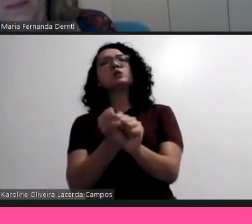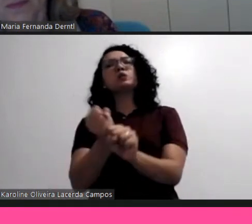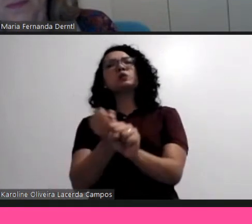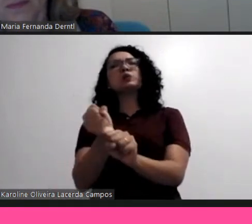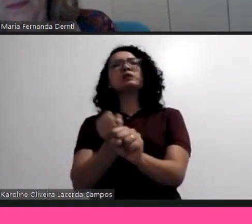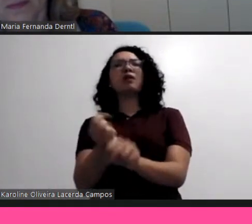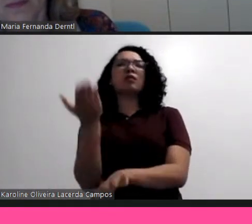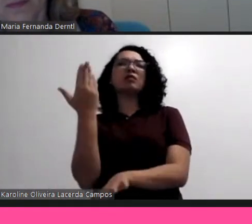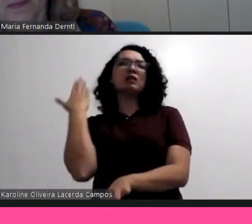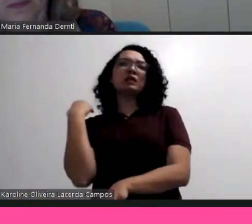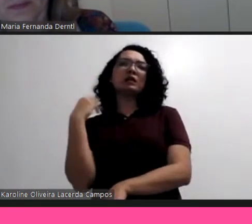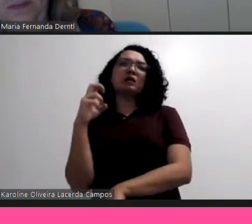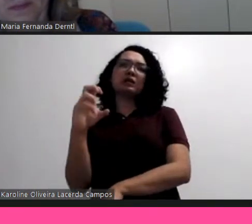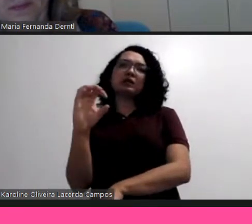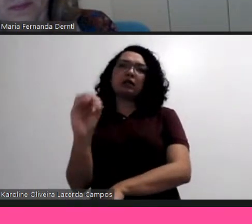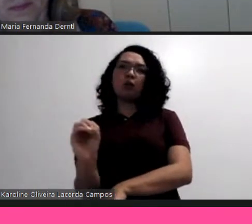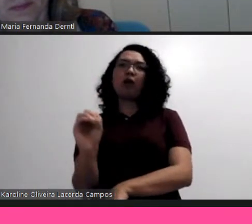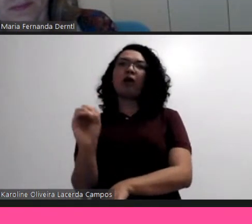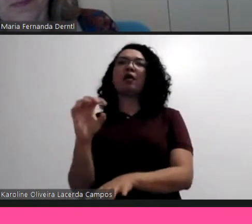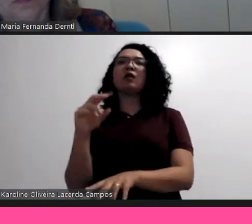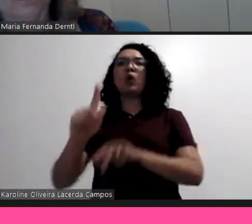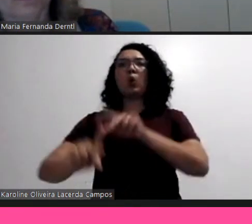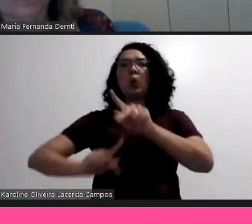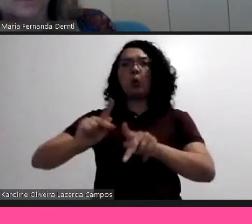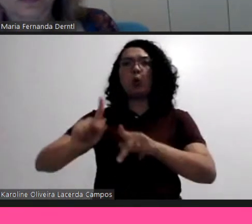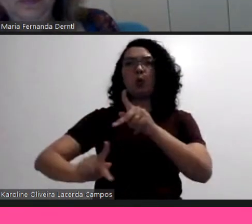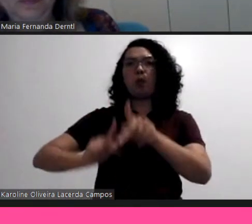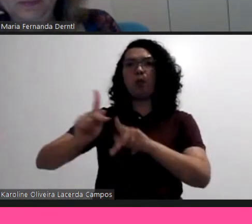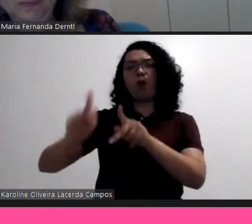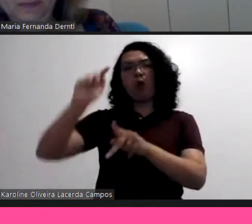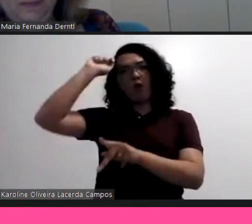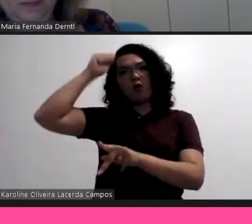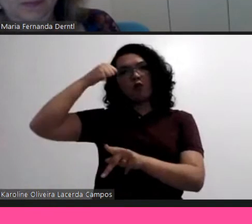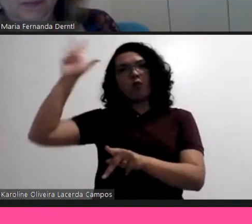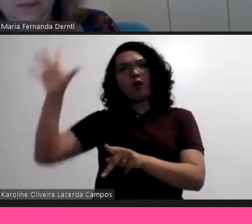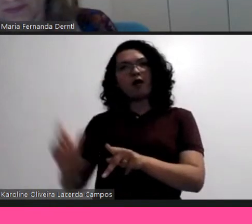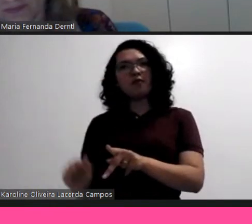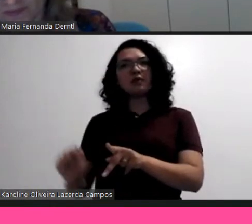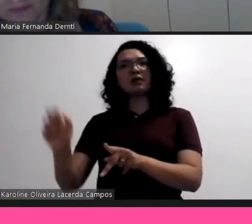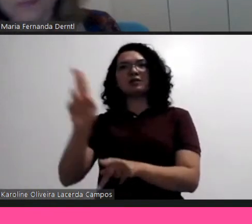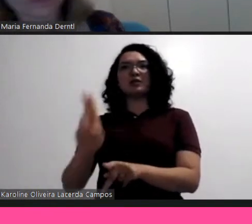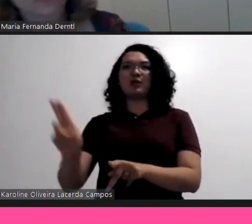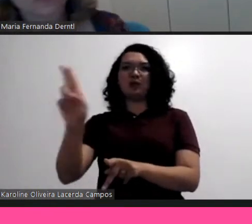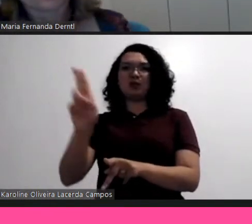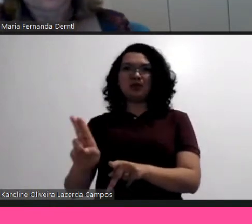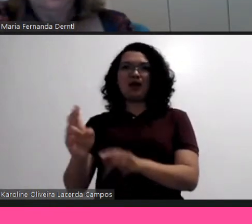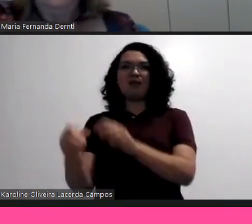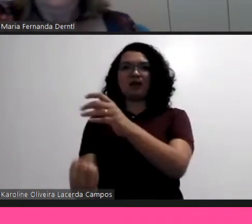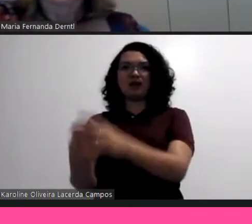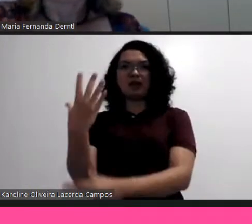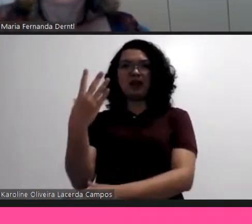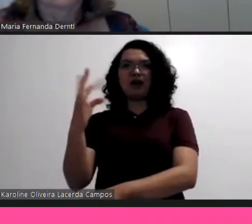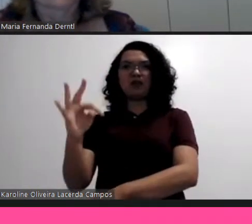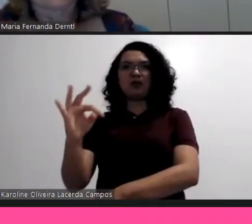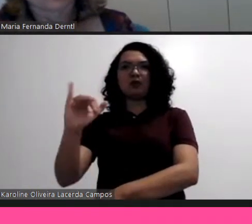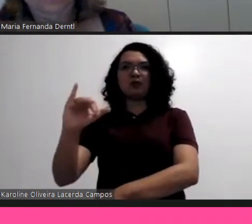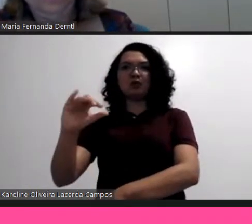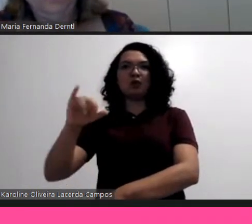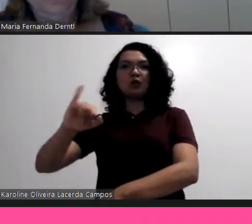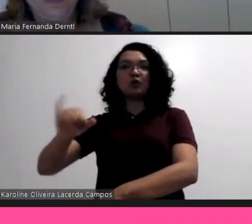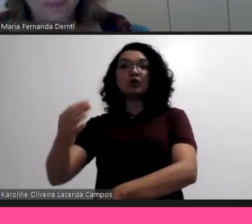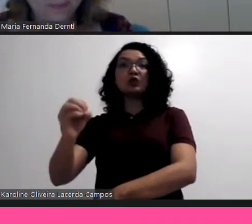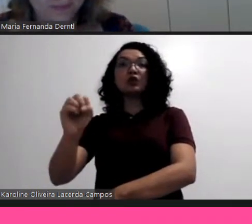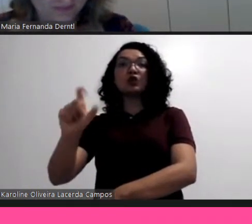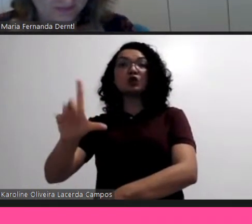strong spatial traditions that are incorporated in these buildings, but sometimes more on a detail level, not the overall organization, which is very